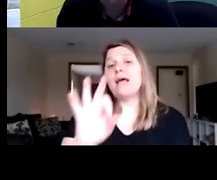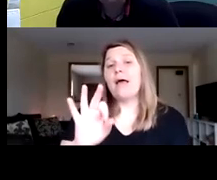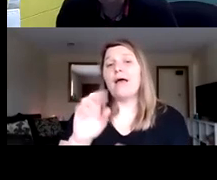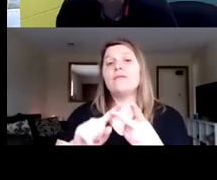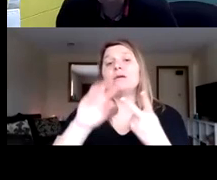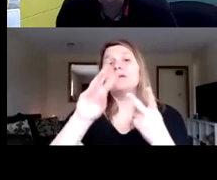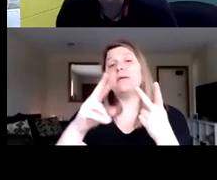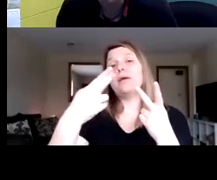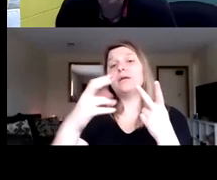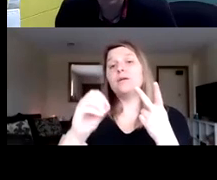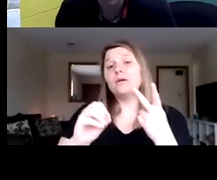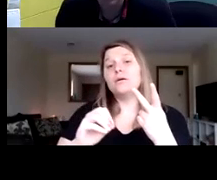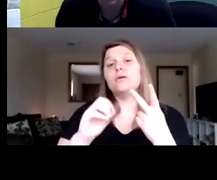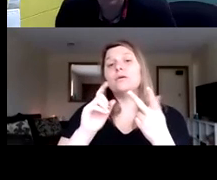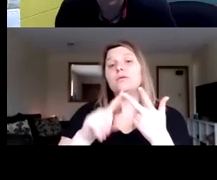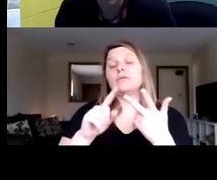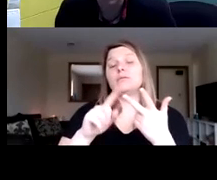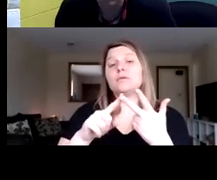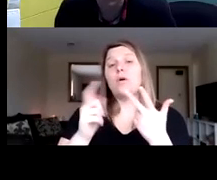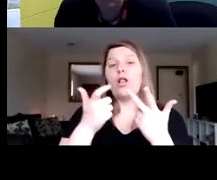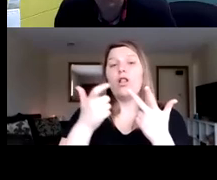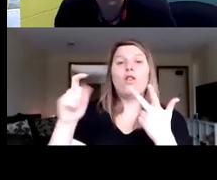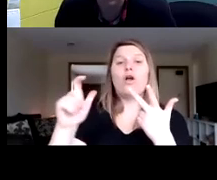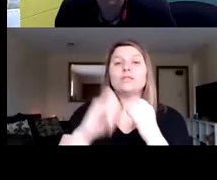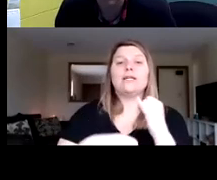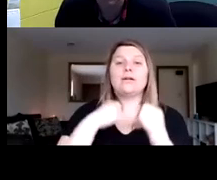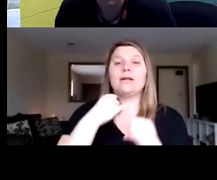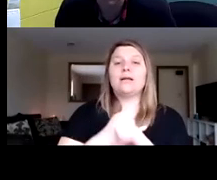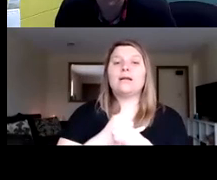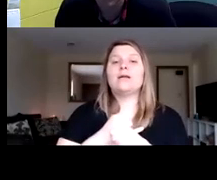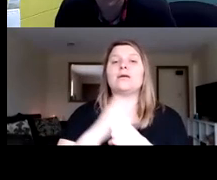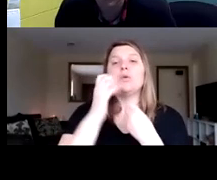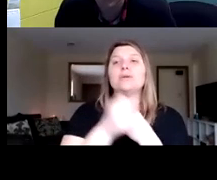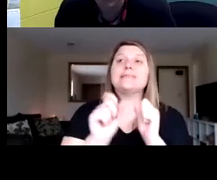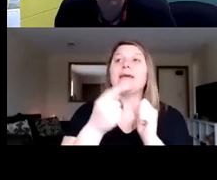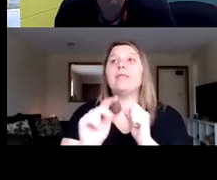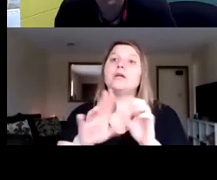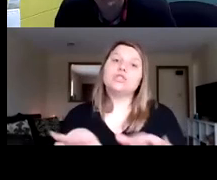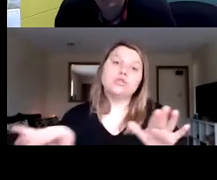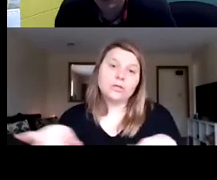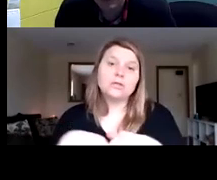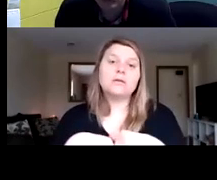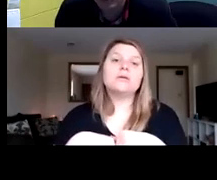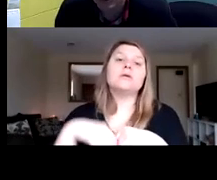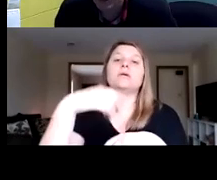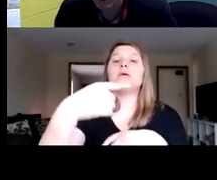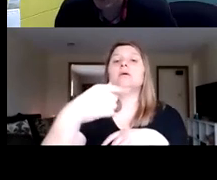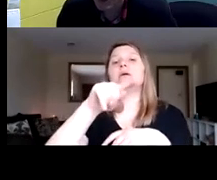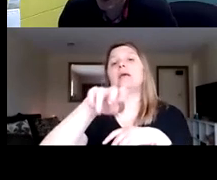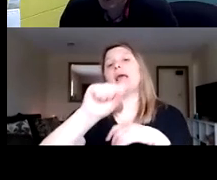or large international NGOs like Save the Children, Gates